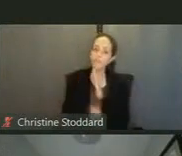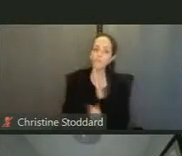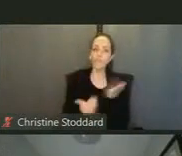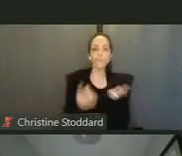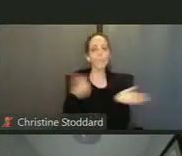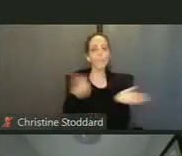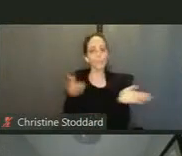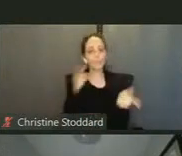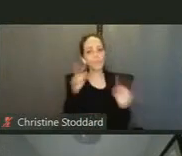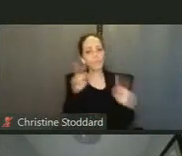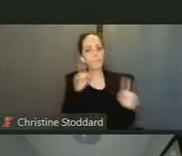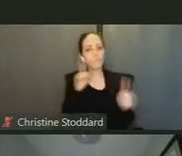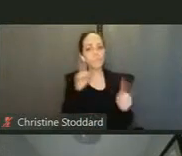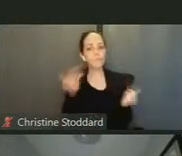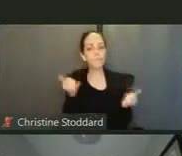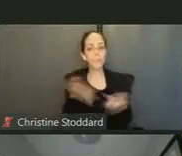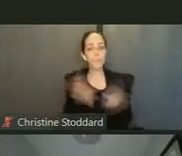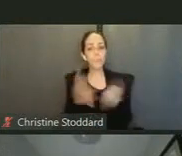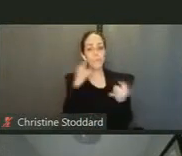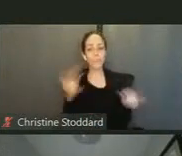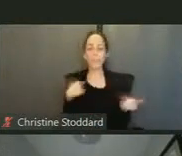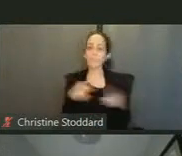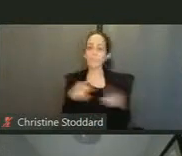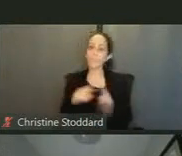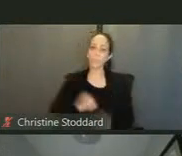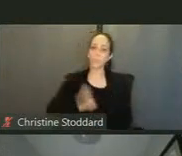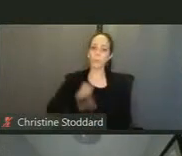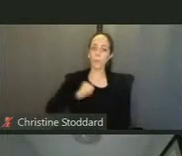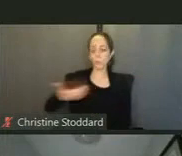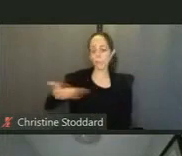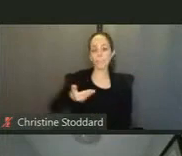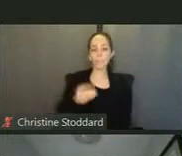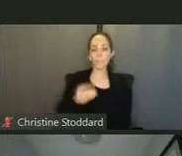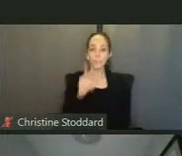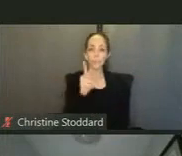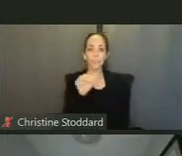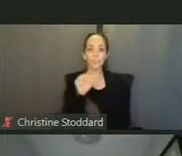time, I'm so proud to introduce my good friend, Kim